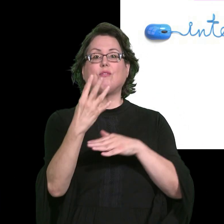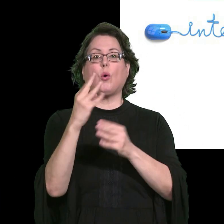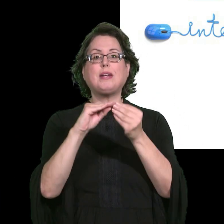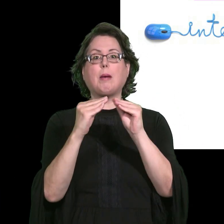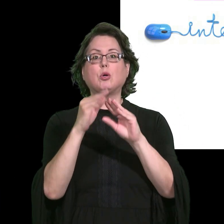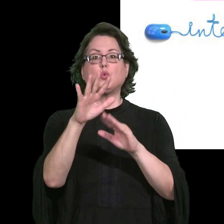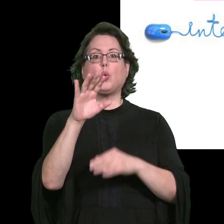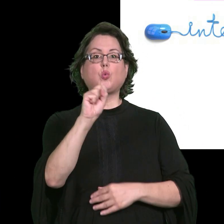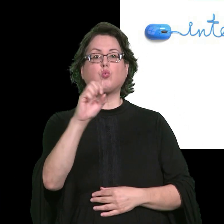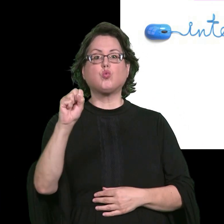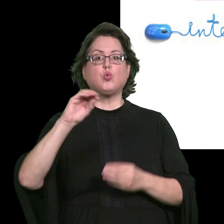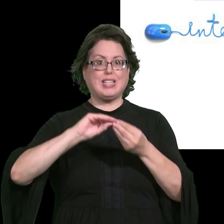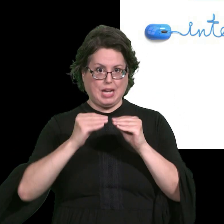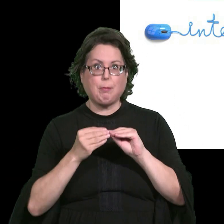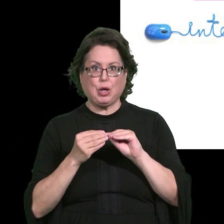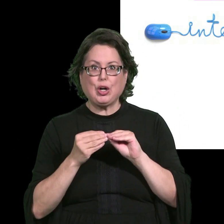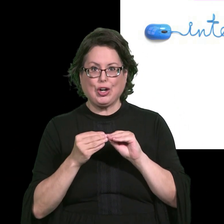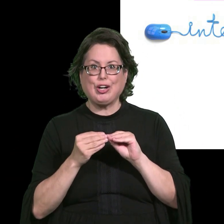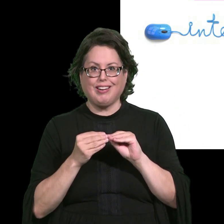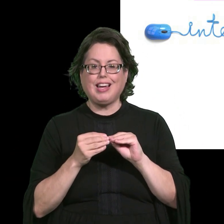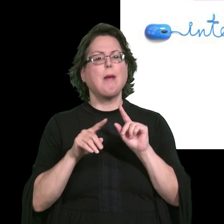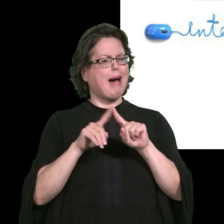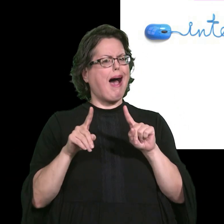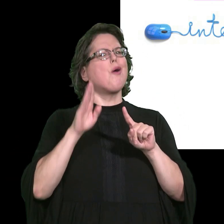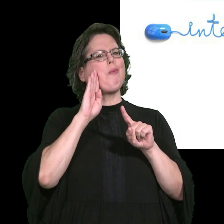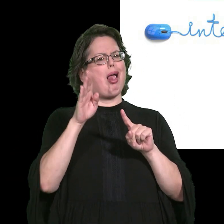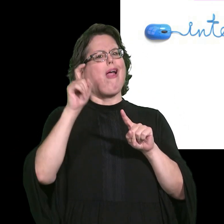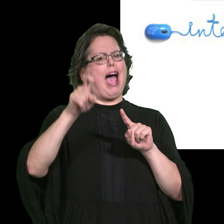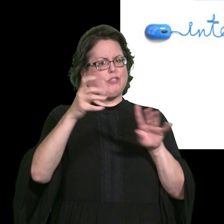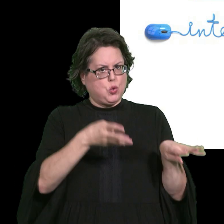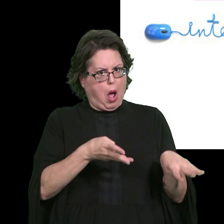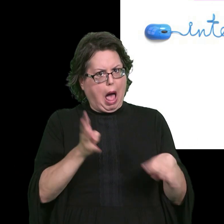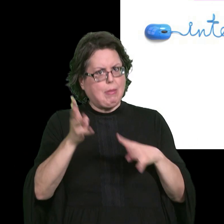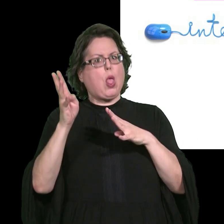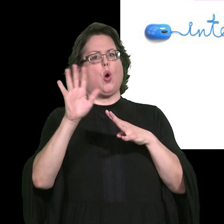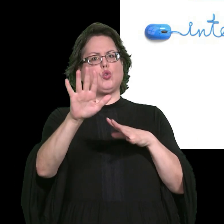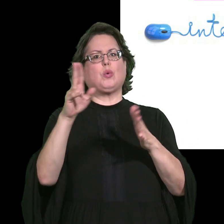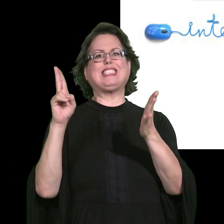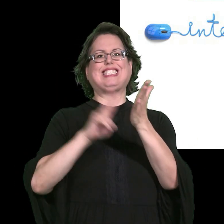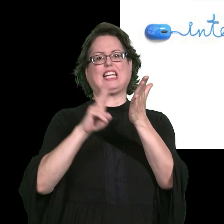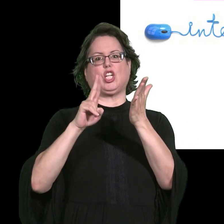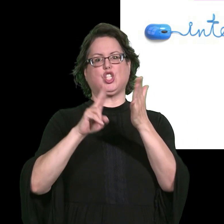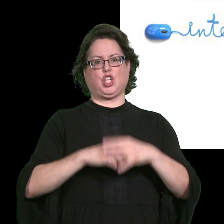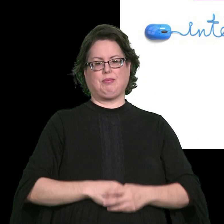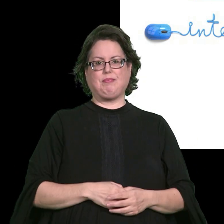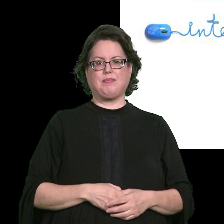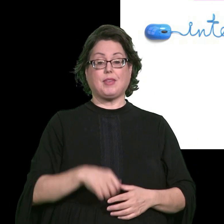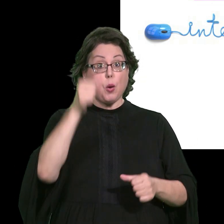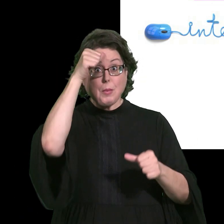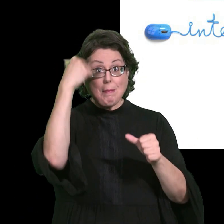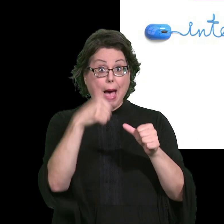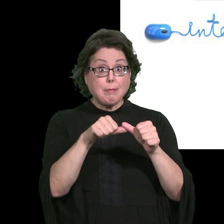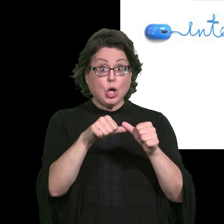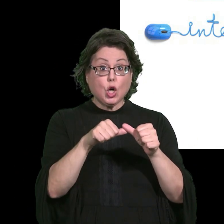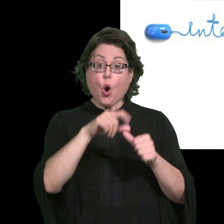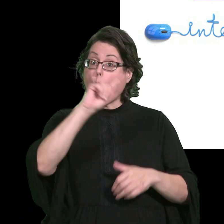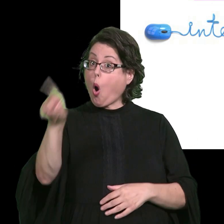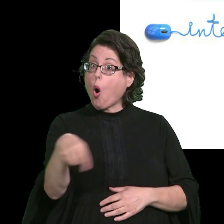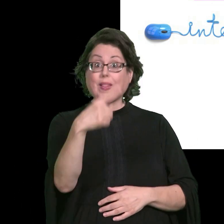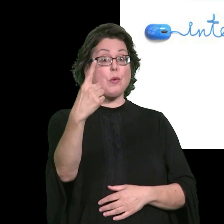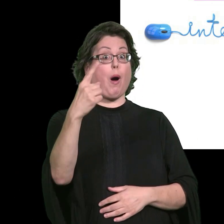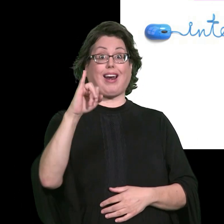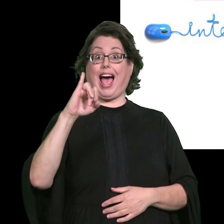digits of your Social Security number, but you will have to upload your signature. Remember that only one form of